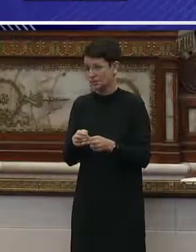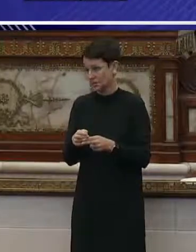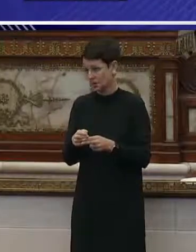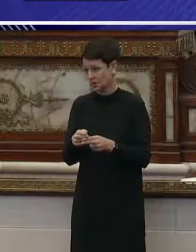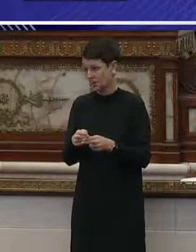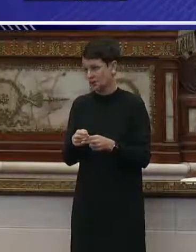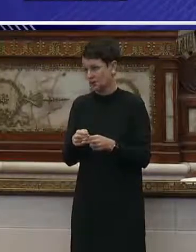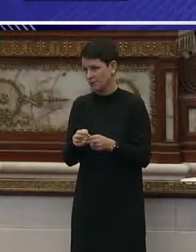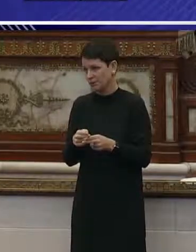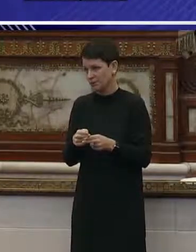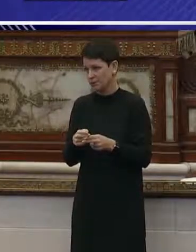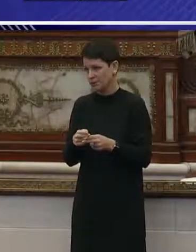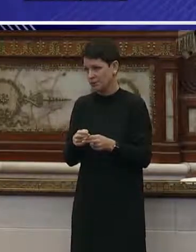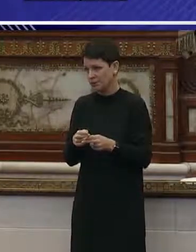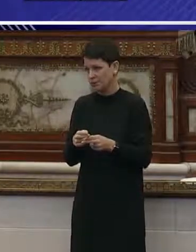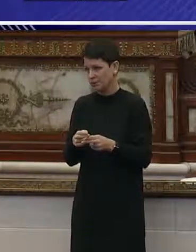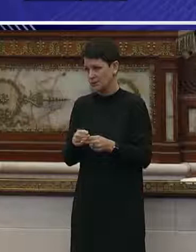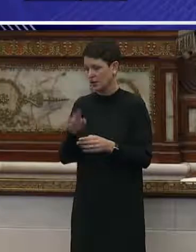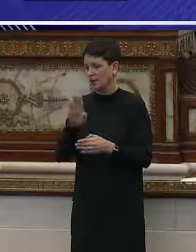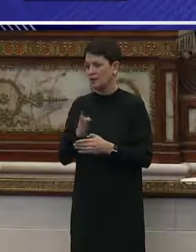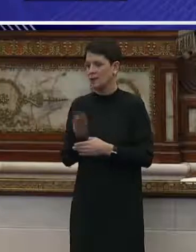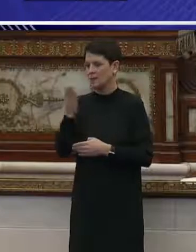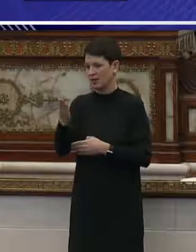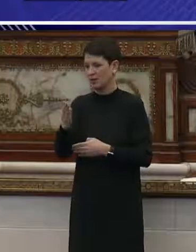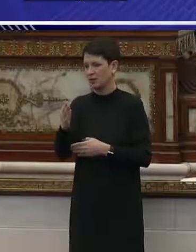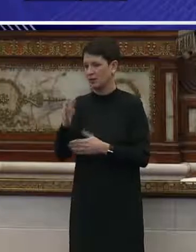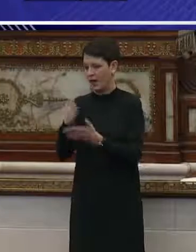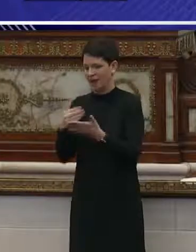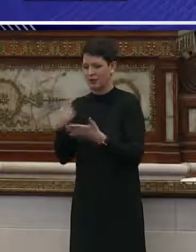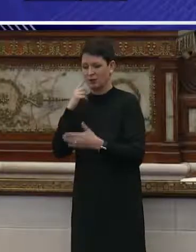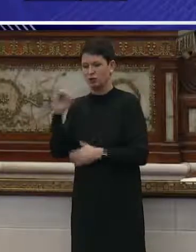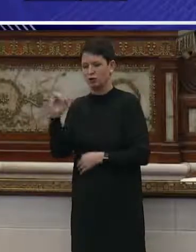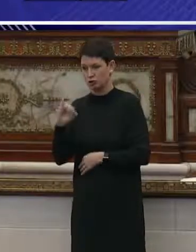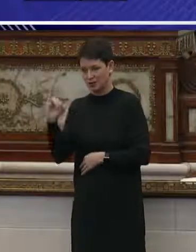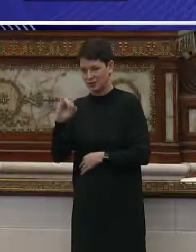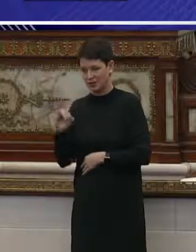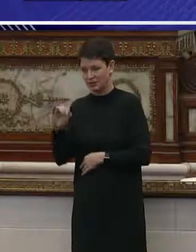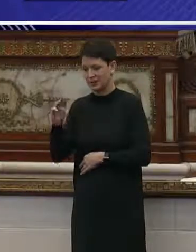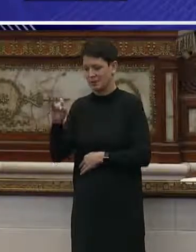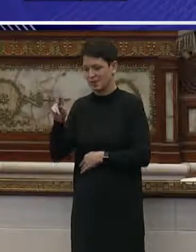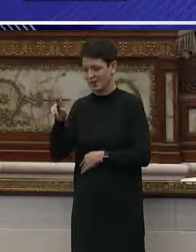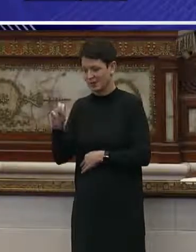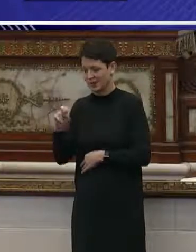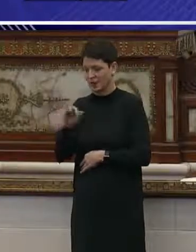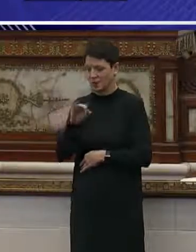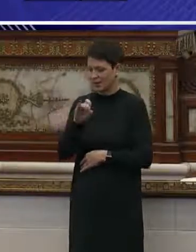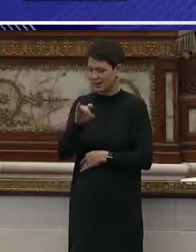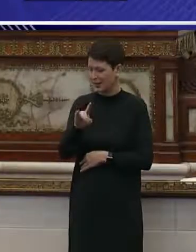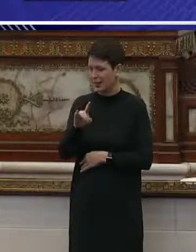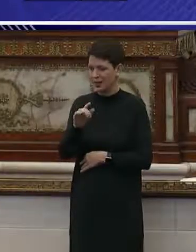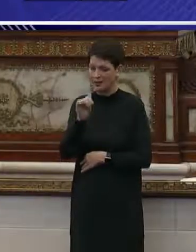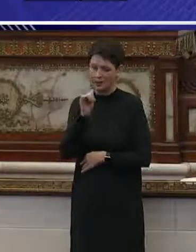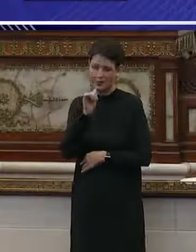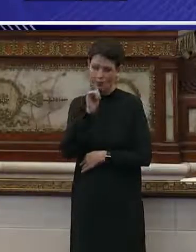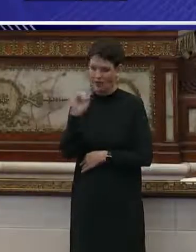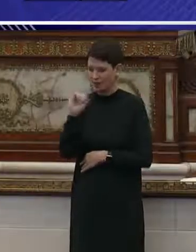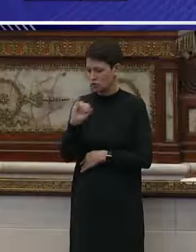the billing aspect of for insurance and Medicare or Medicaid, whatever vehicle